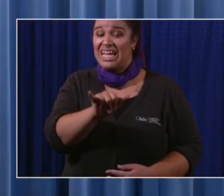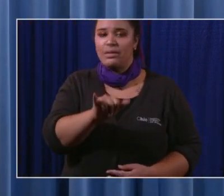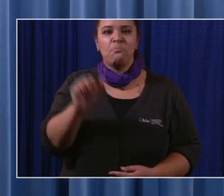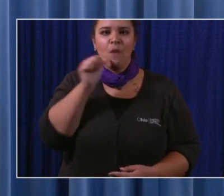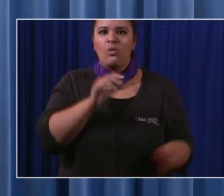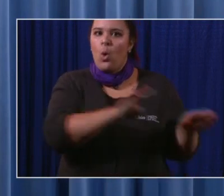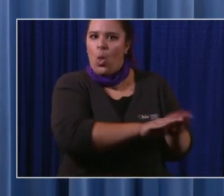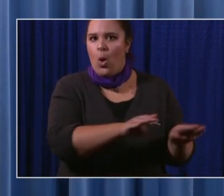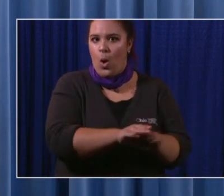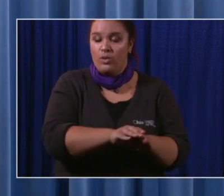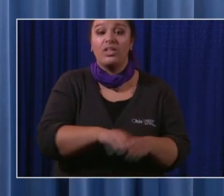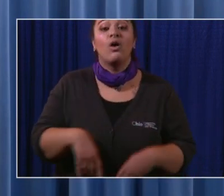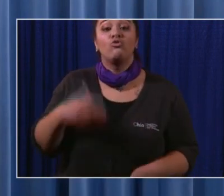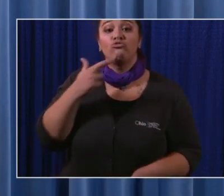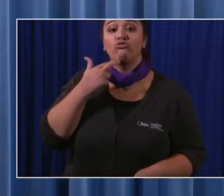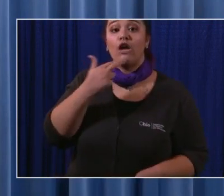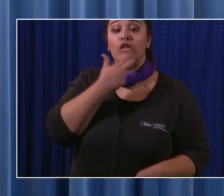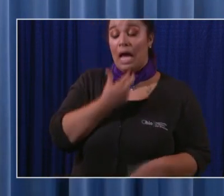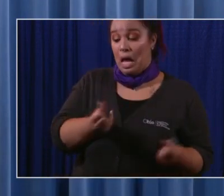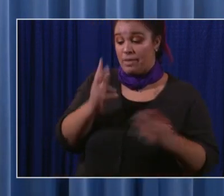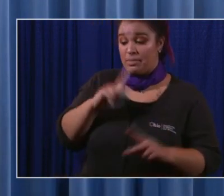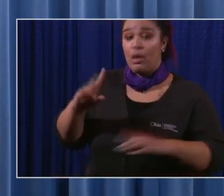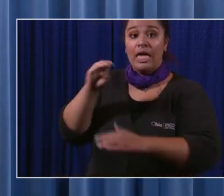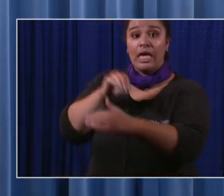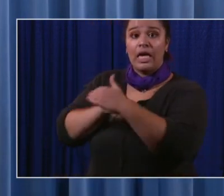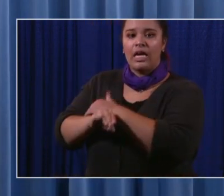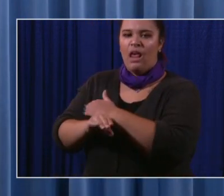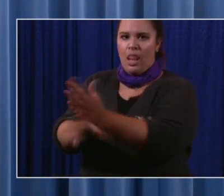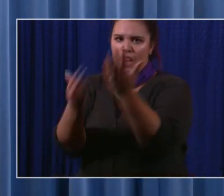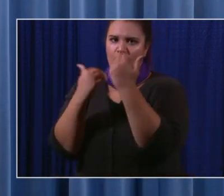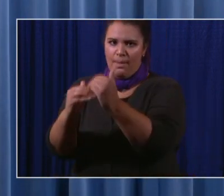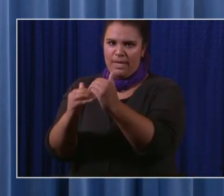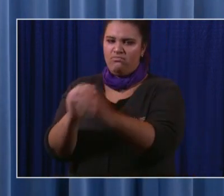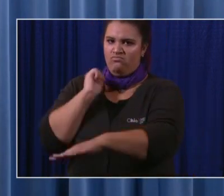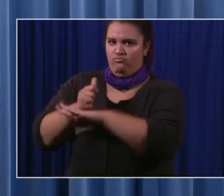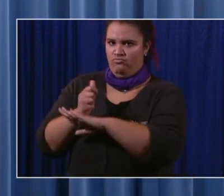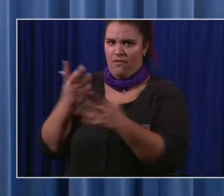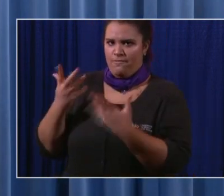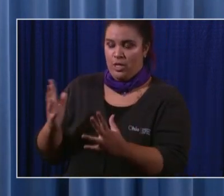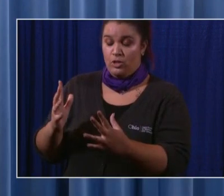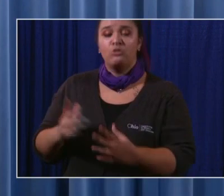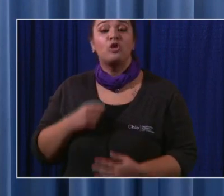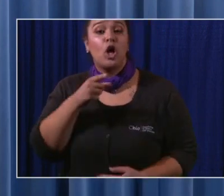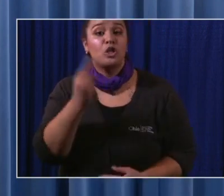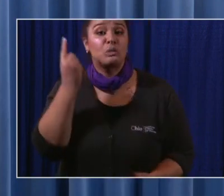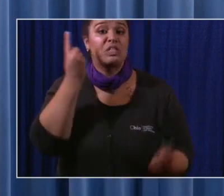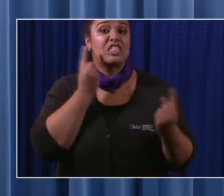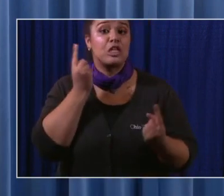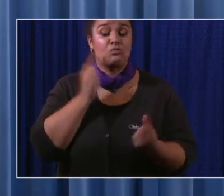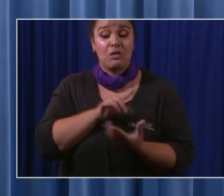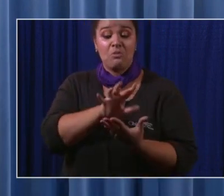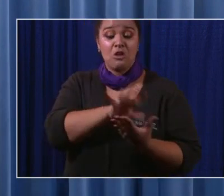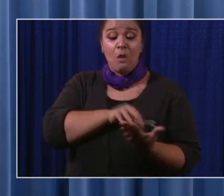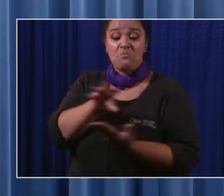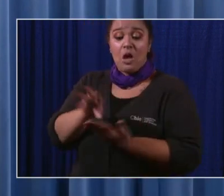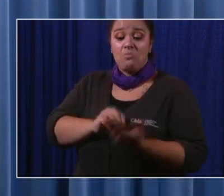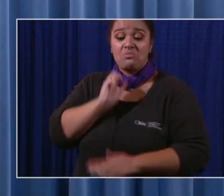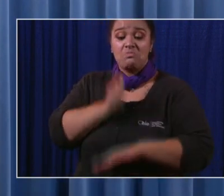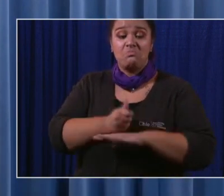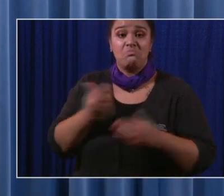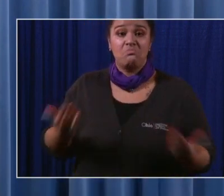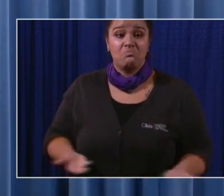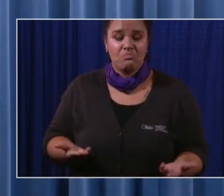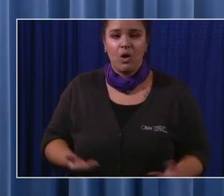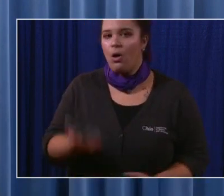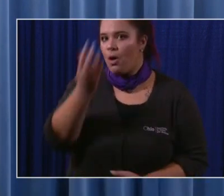in restaurants. Are you considering the same restrictions? Also, your contact sports order expires